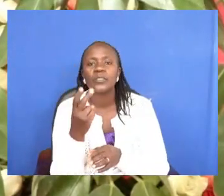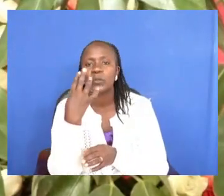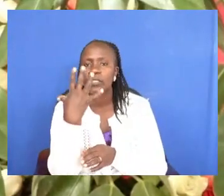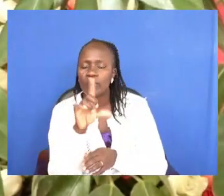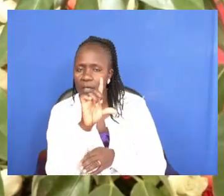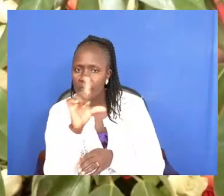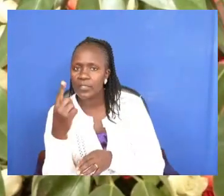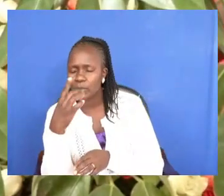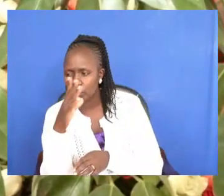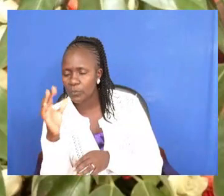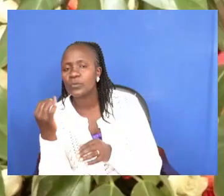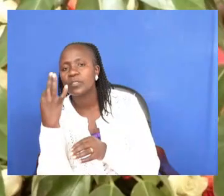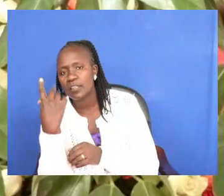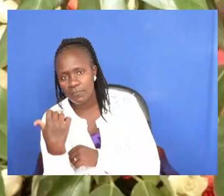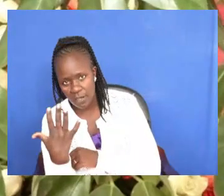to